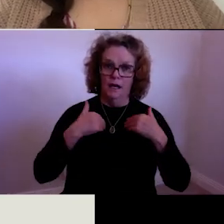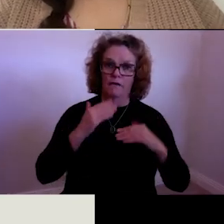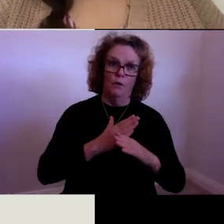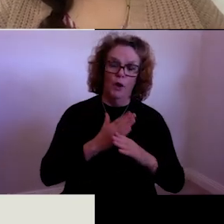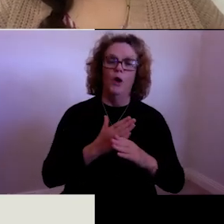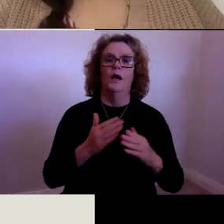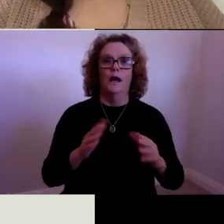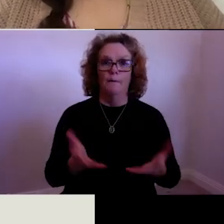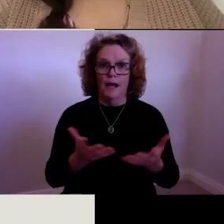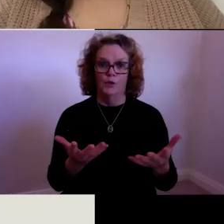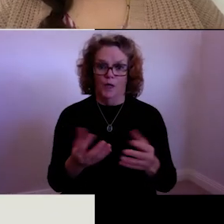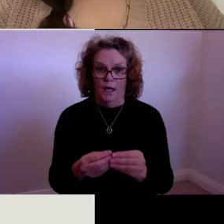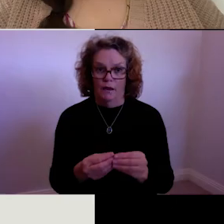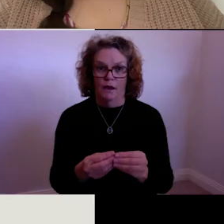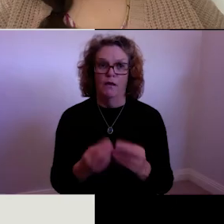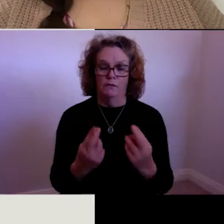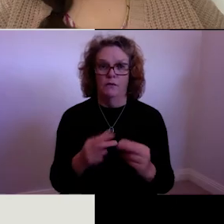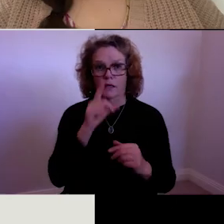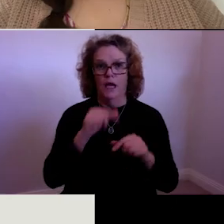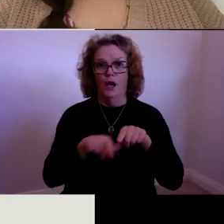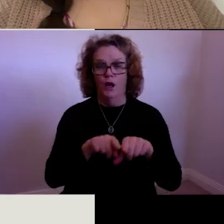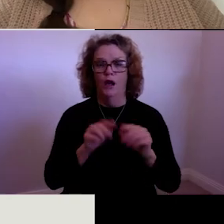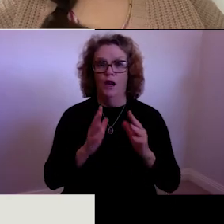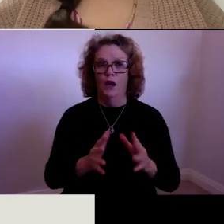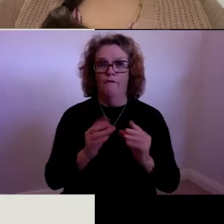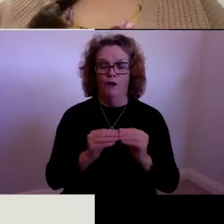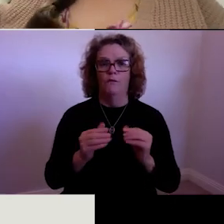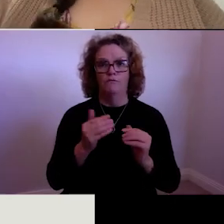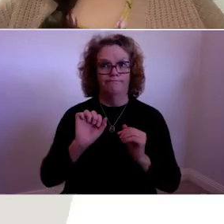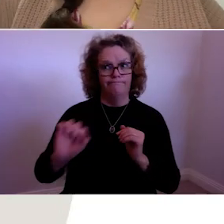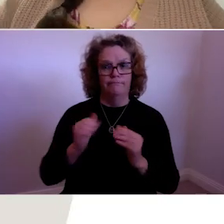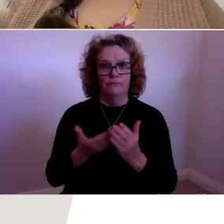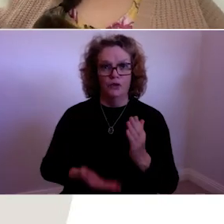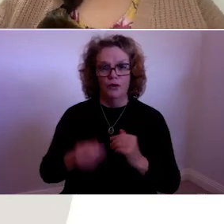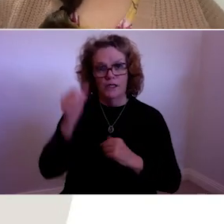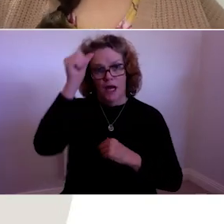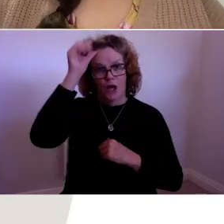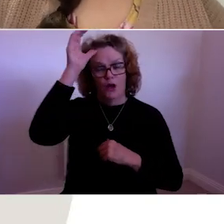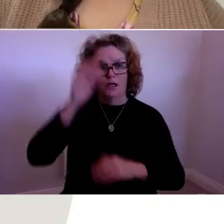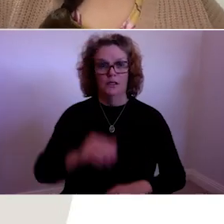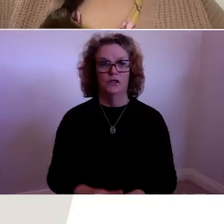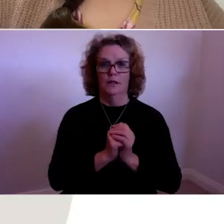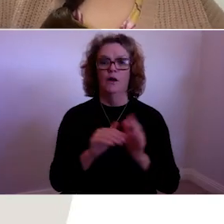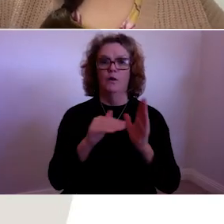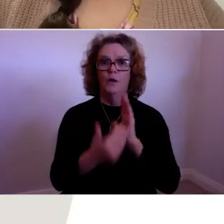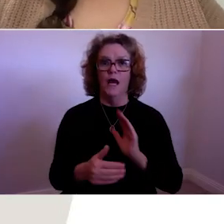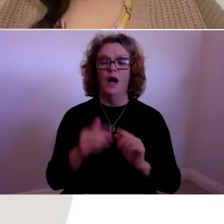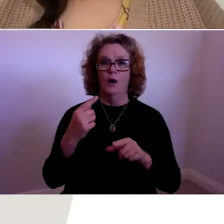together. We can learn a lot from all their stories and knowledge. We will now play a